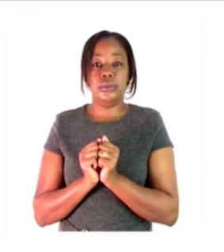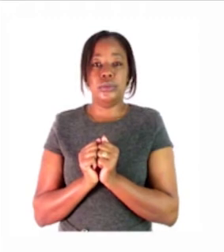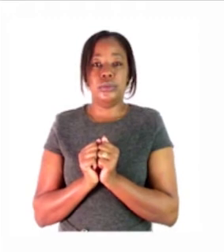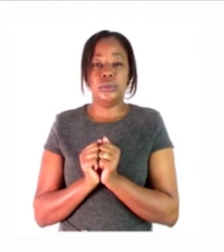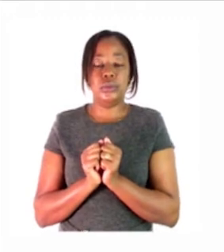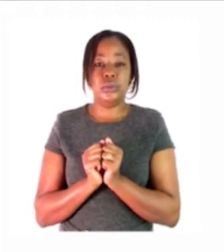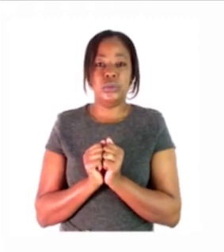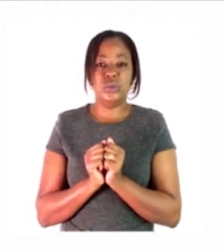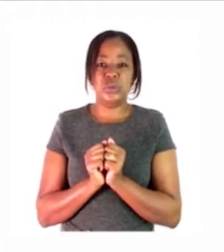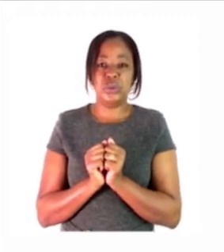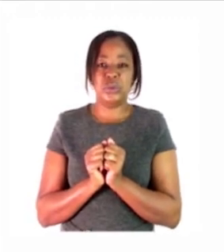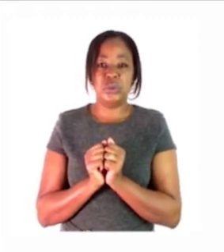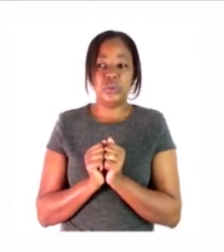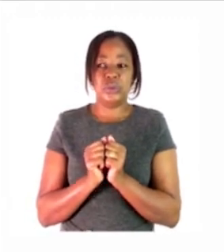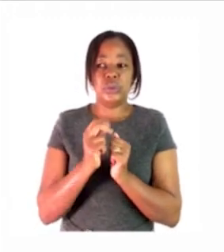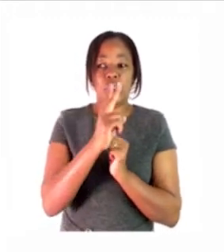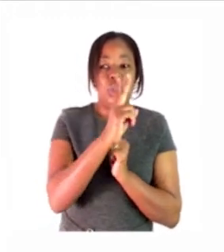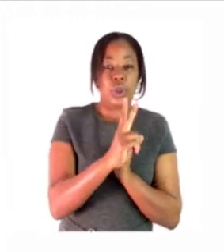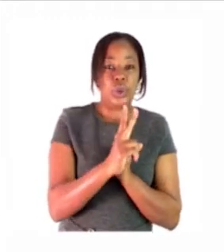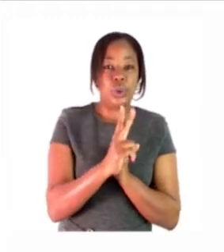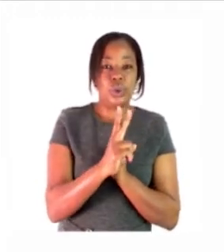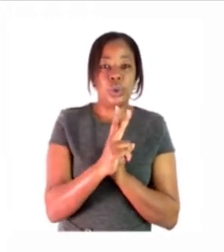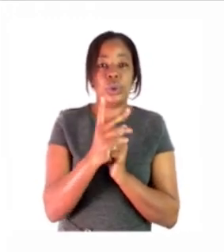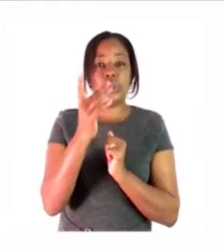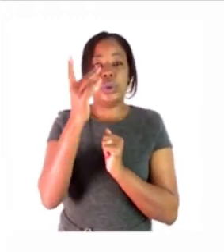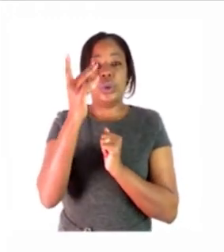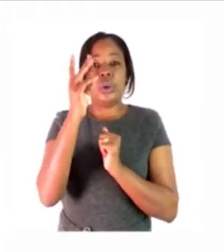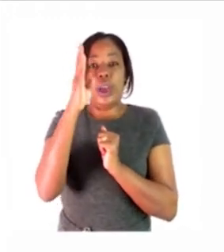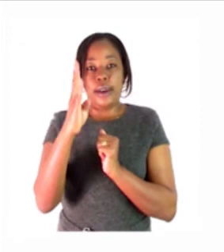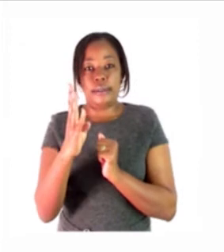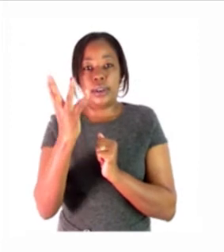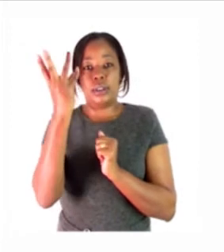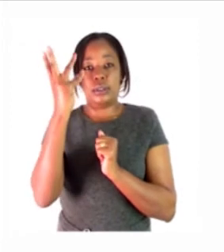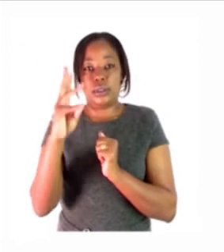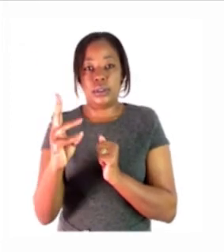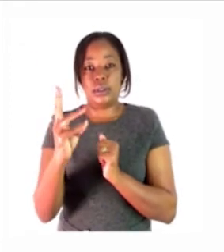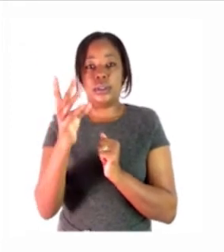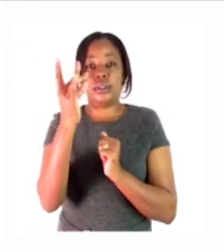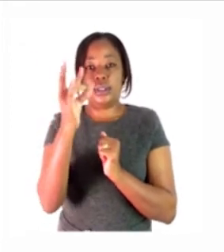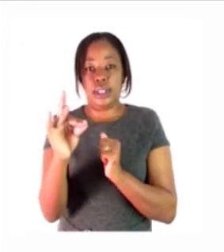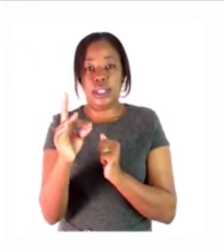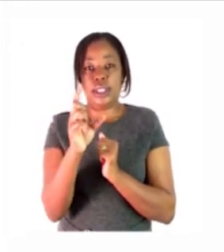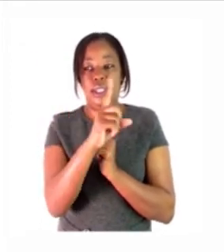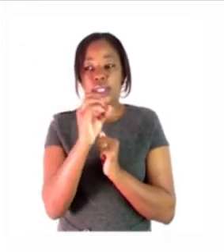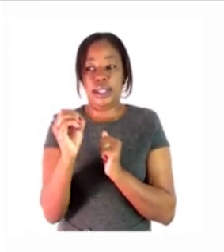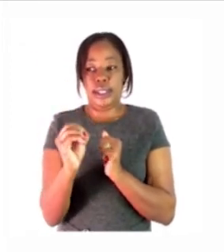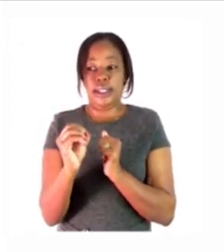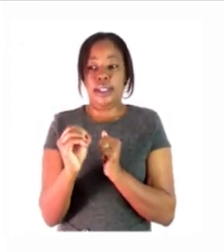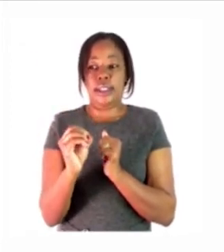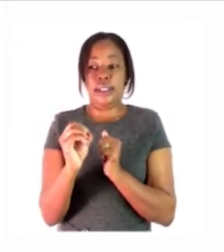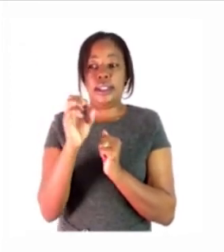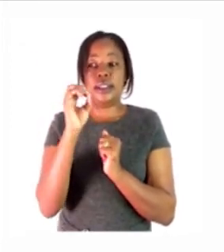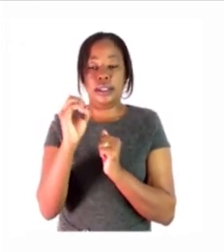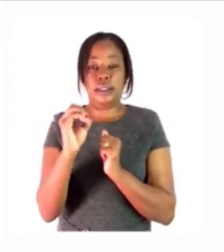2, a 4, a 6, and a 8 at the end of a number. If that number is ending with a 0,